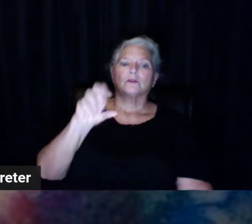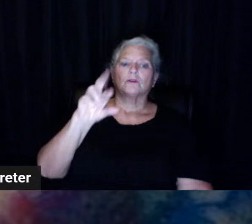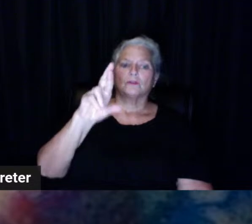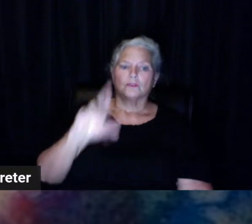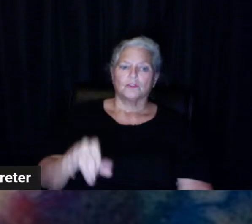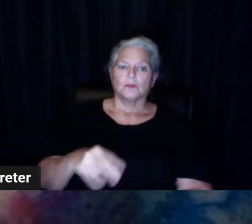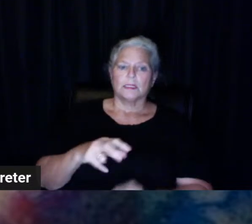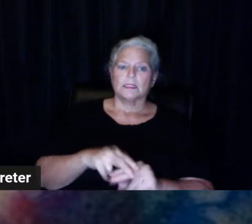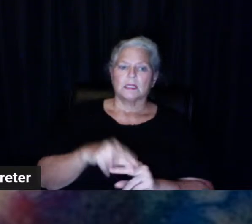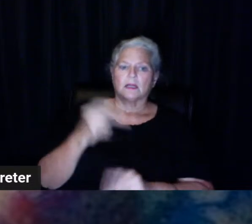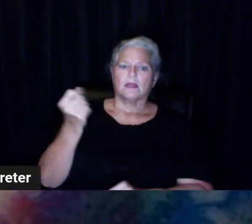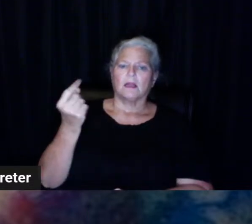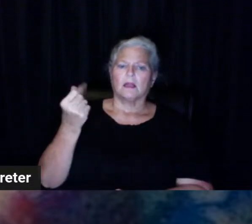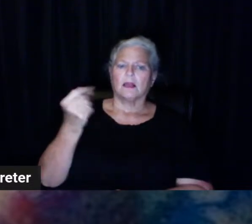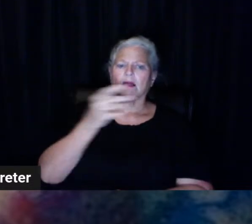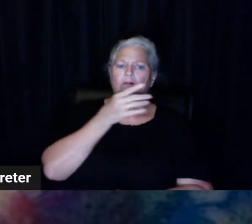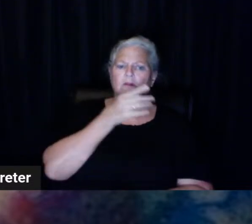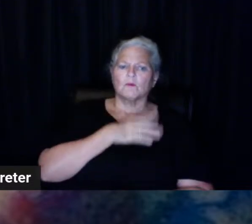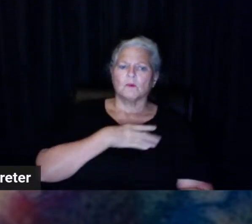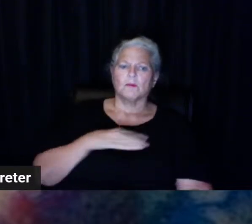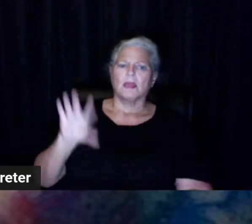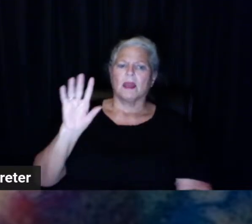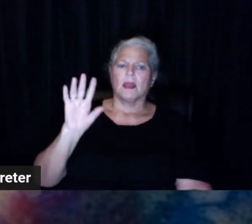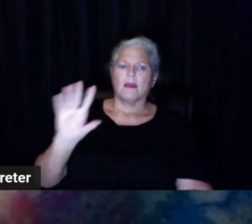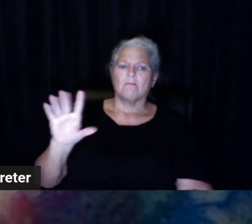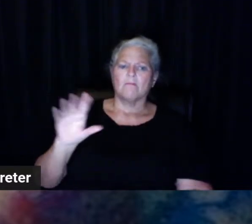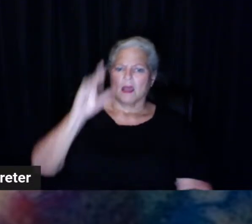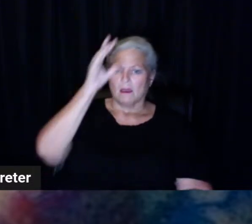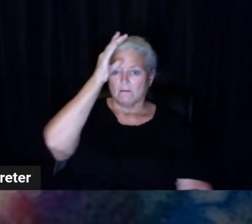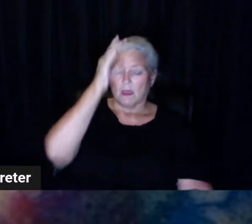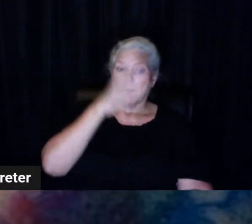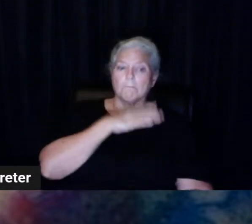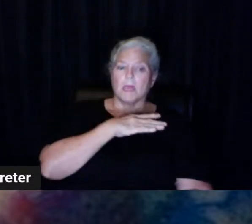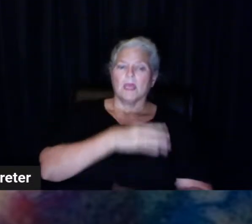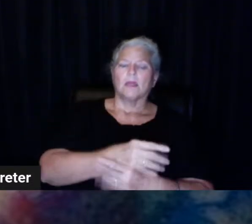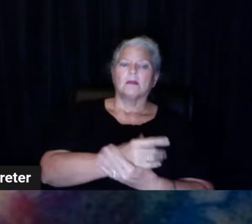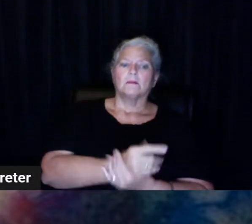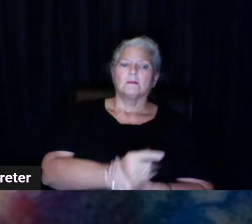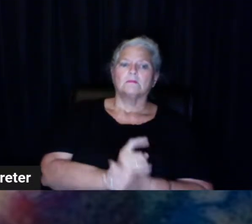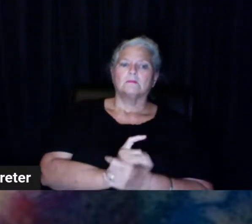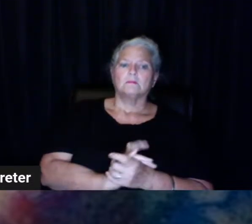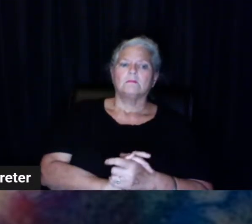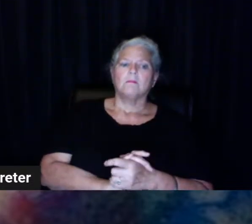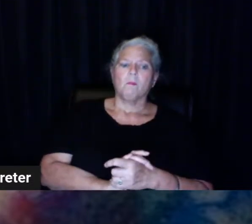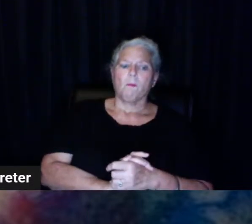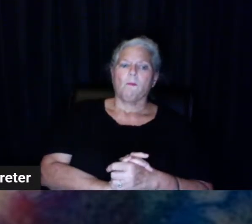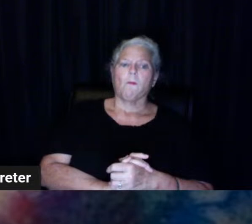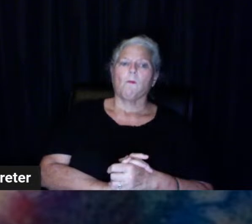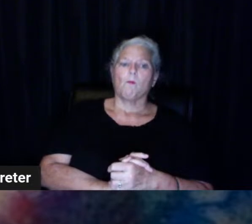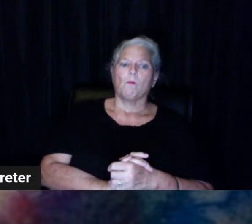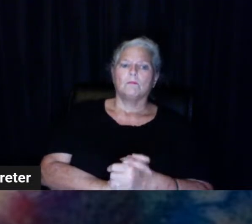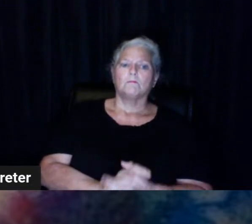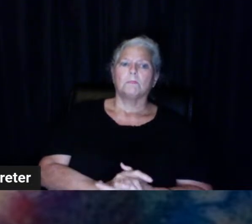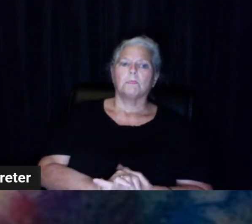men. Ooh, that may not be a good thing. My mother didn't go to school till she retired